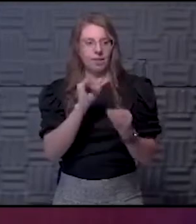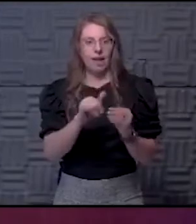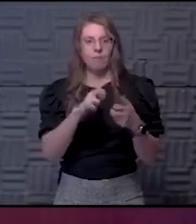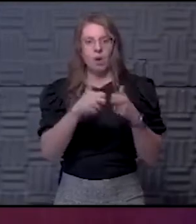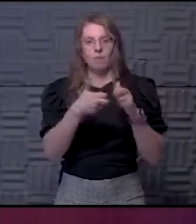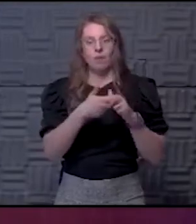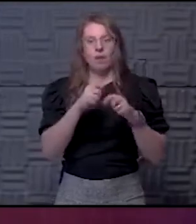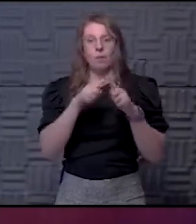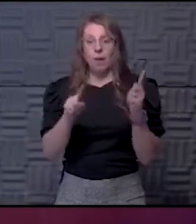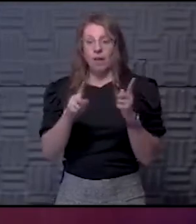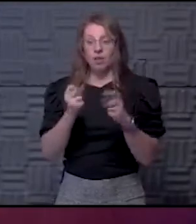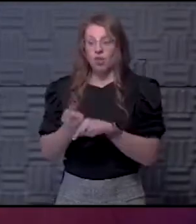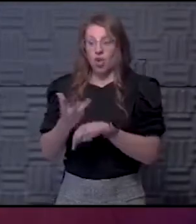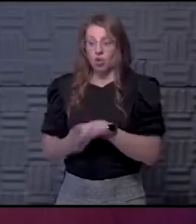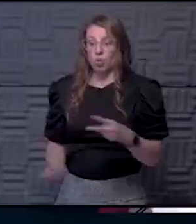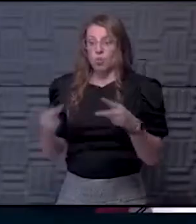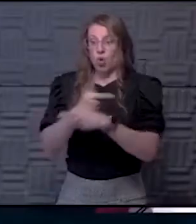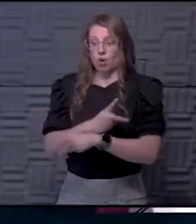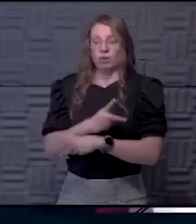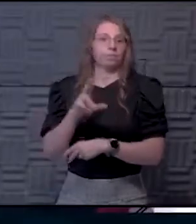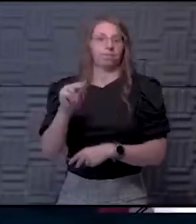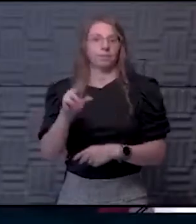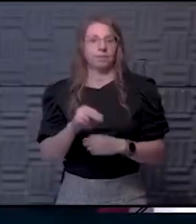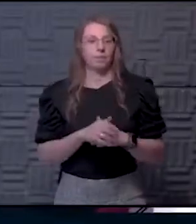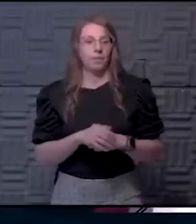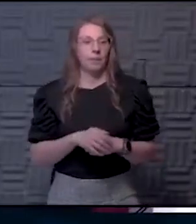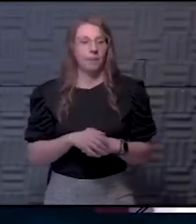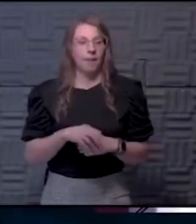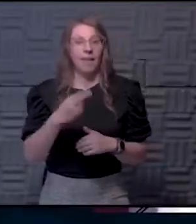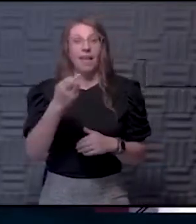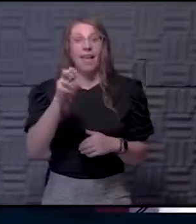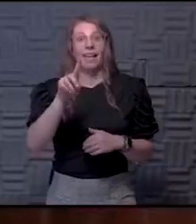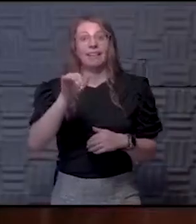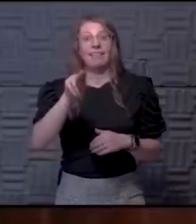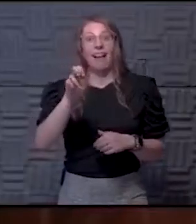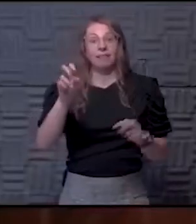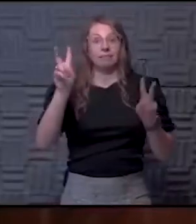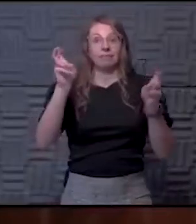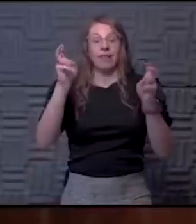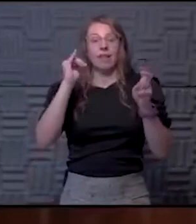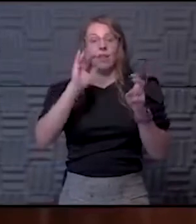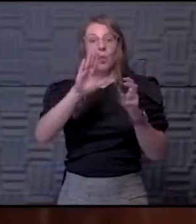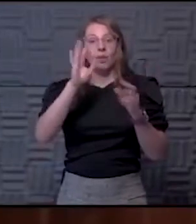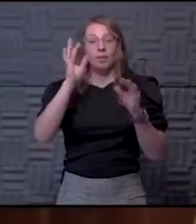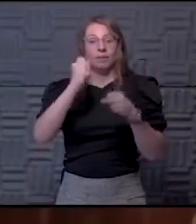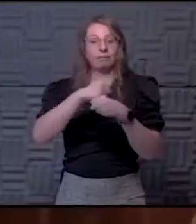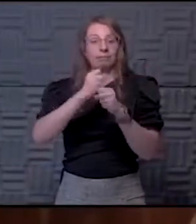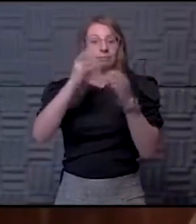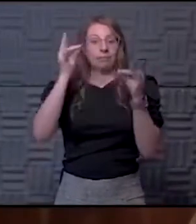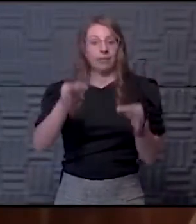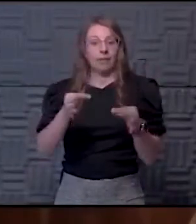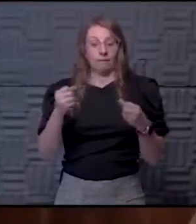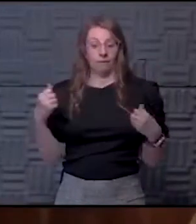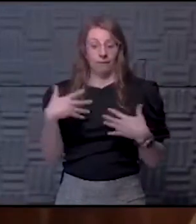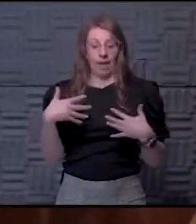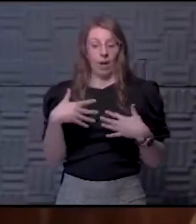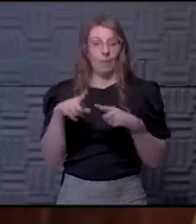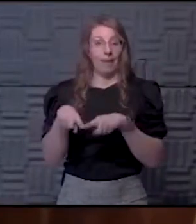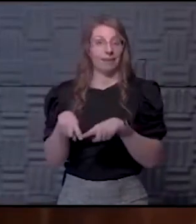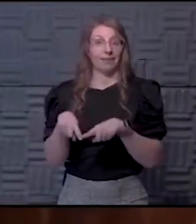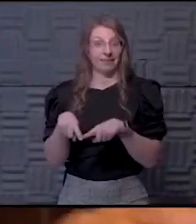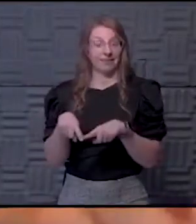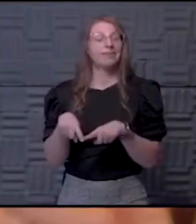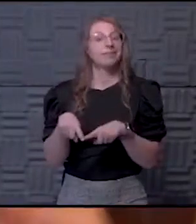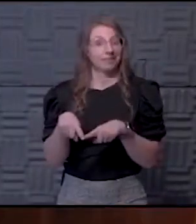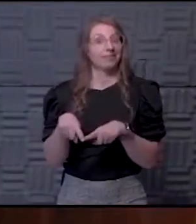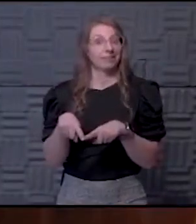isn't going to make it worse. That headline, and if your decision-making style is a fear-based one,